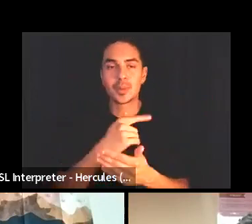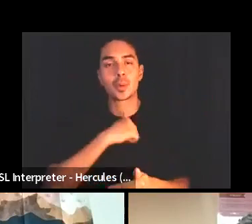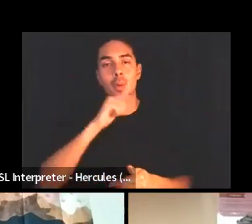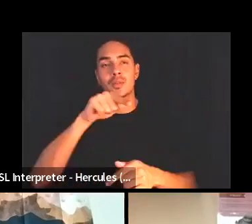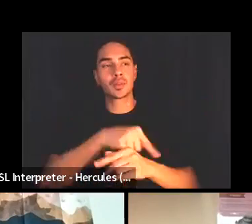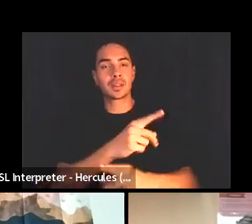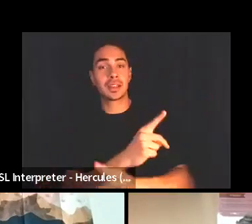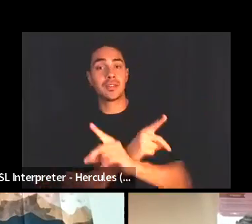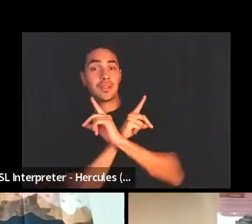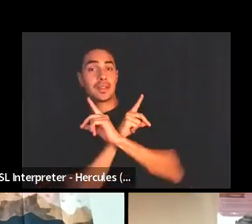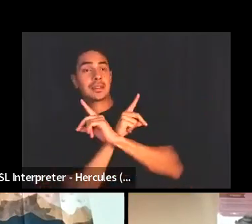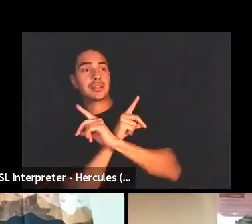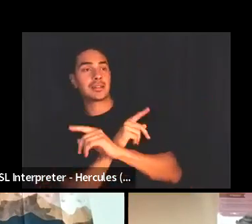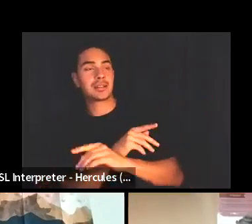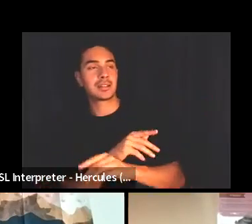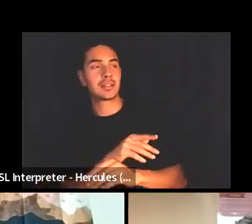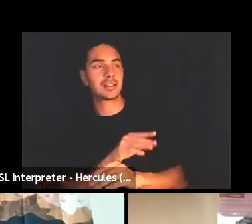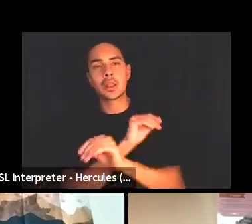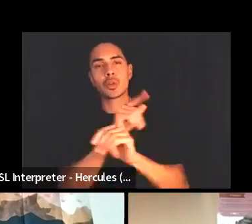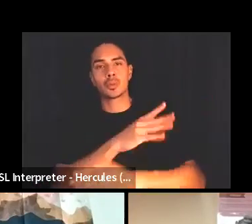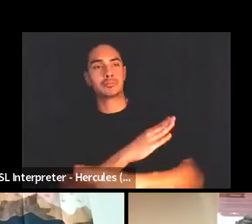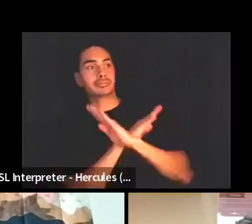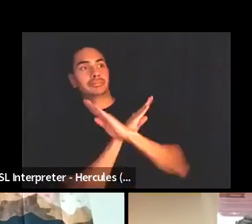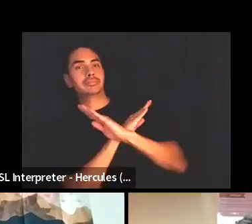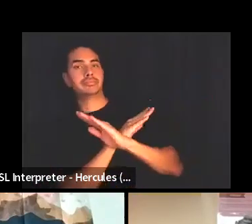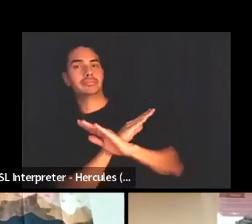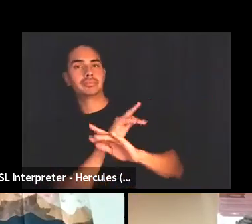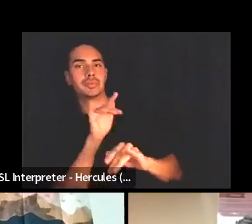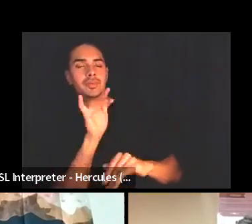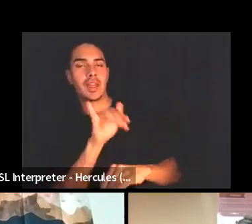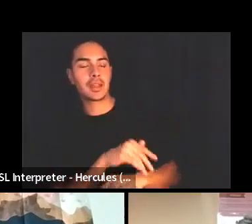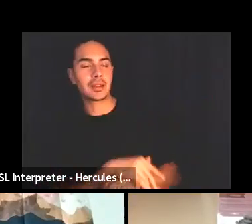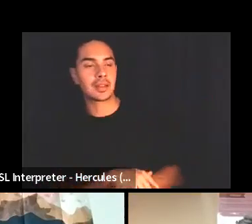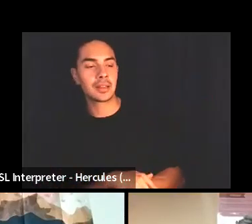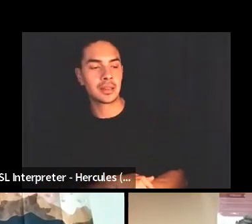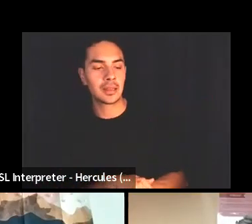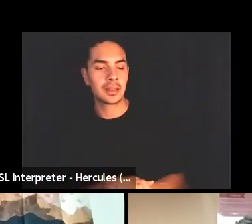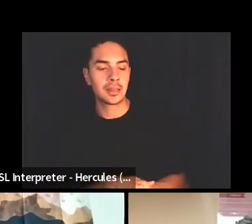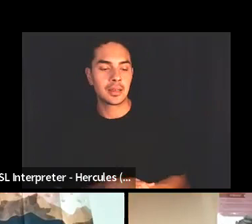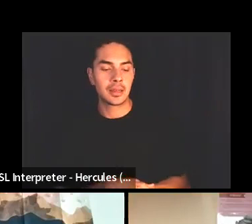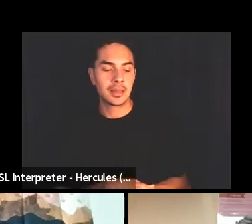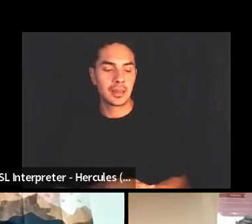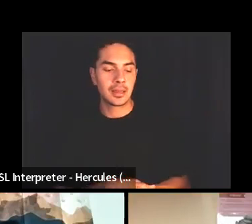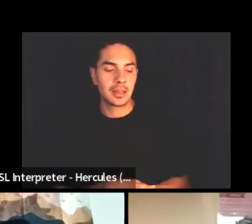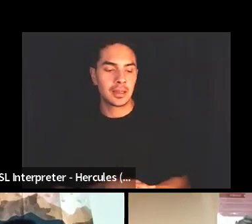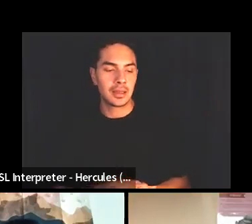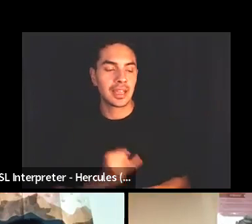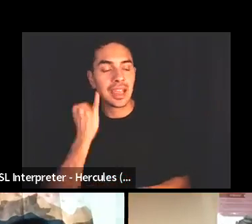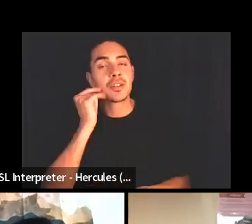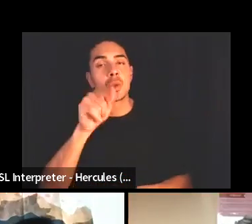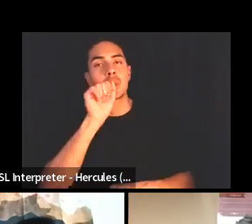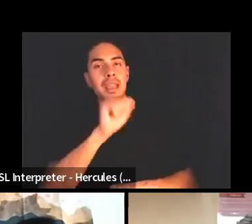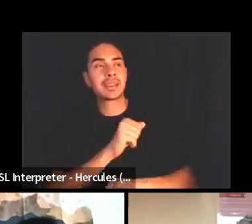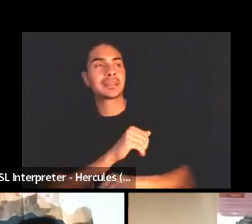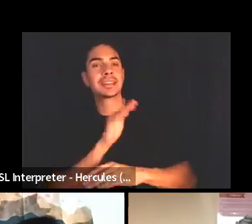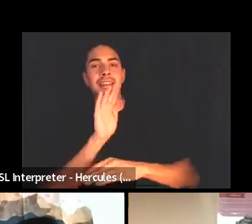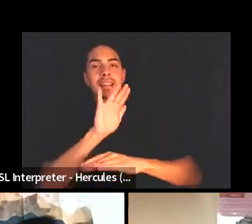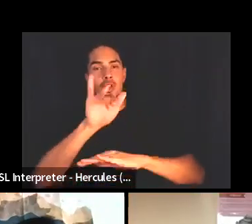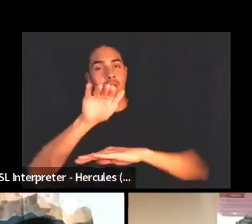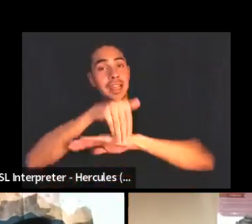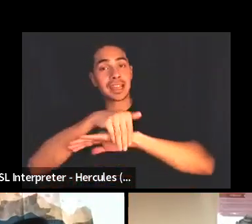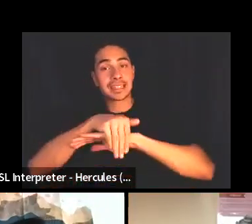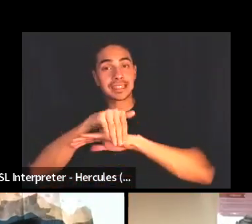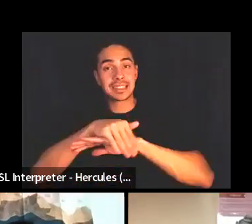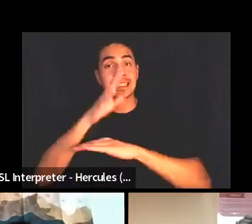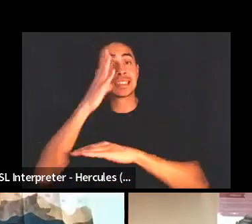defend ourselves. There's nothing to defend. Like if you can put your head down on your pillow at night, if I can put